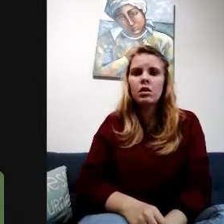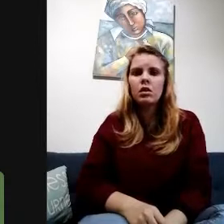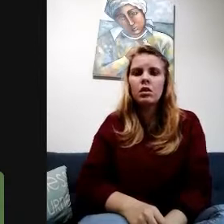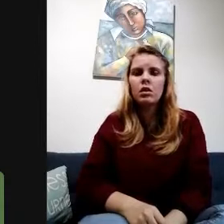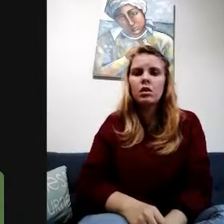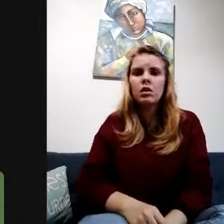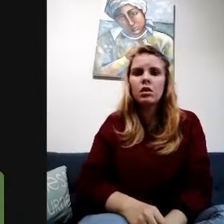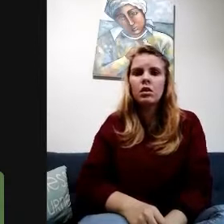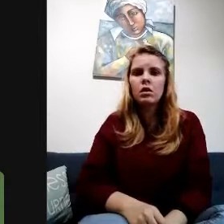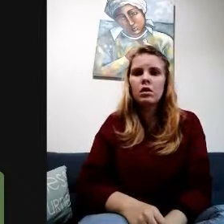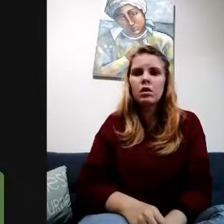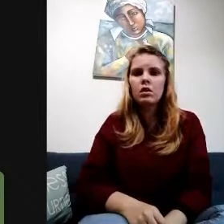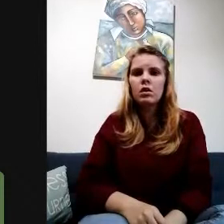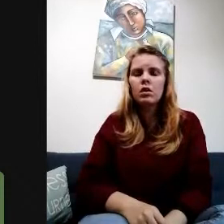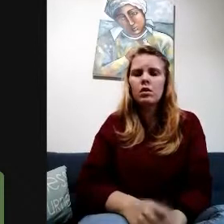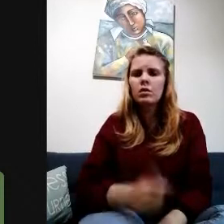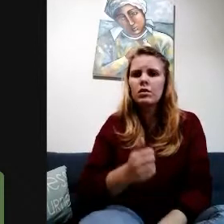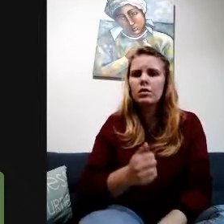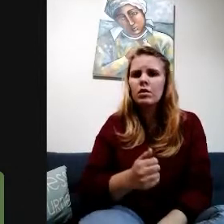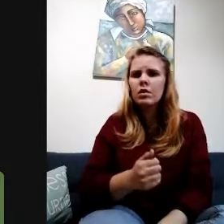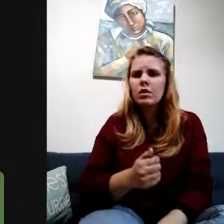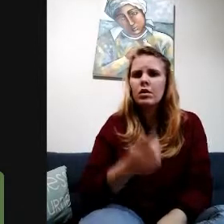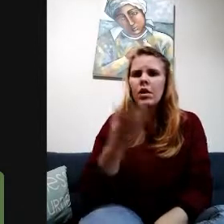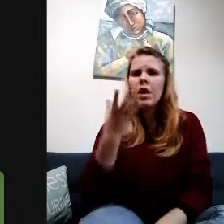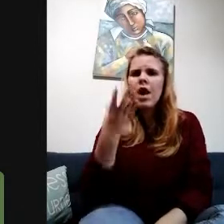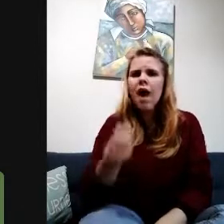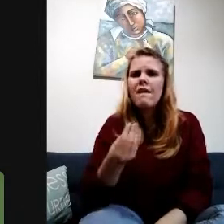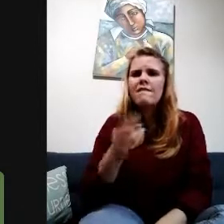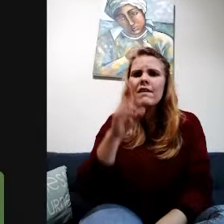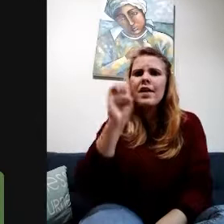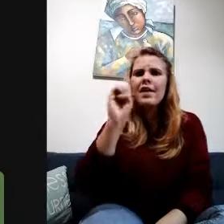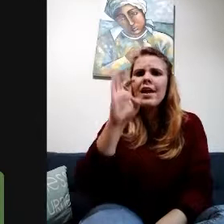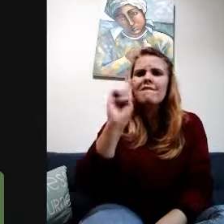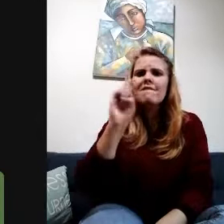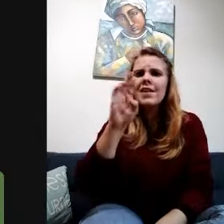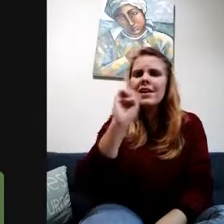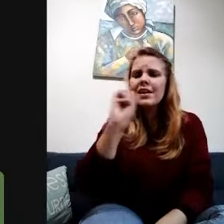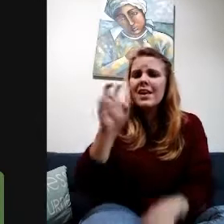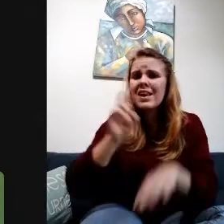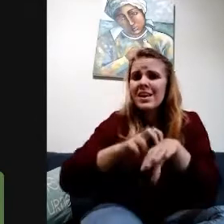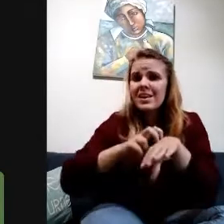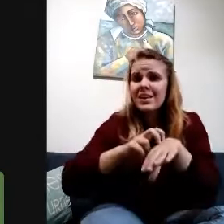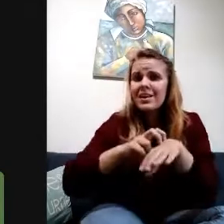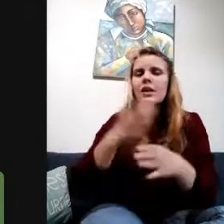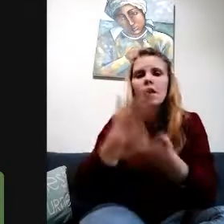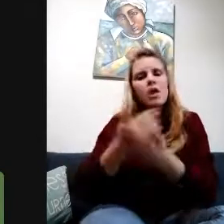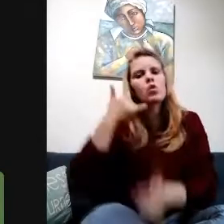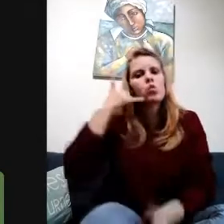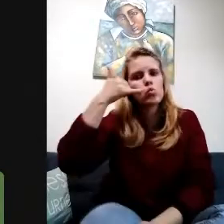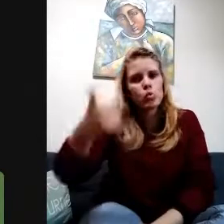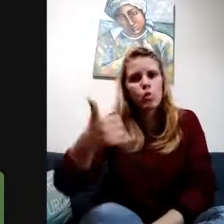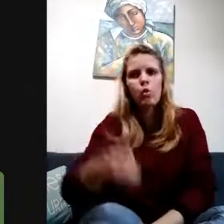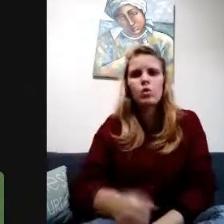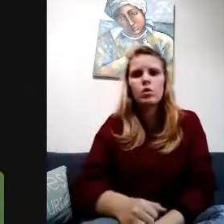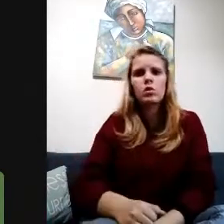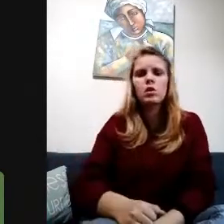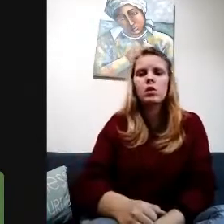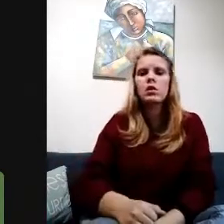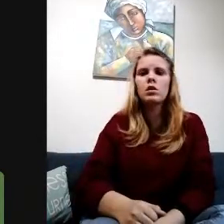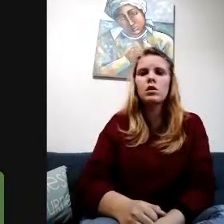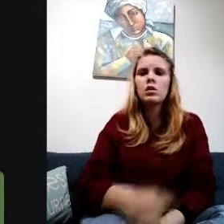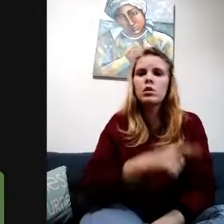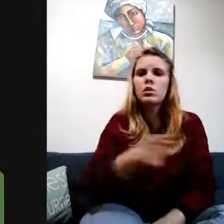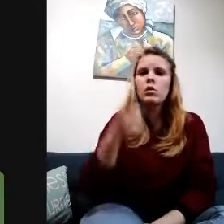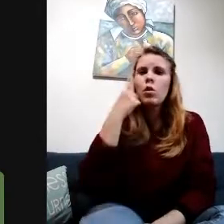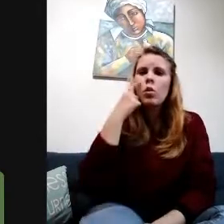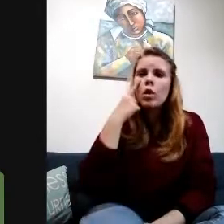if someone asks if you need a referee, we are there to call. Remember, guys, we're there to help you. We want you to enjoy the day. We want you to play good